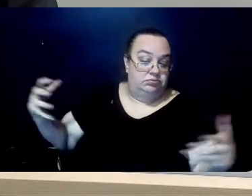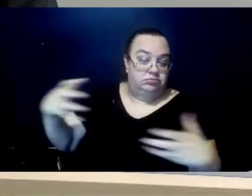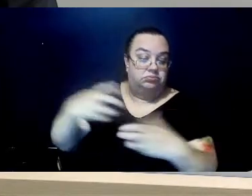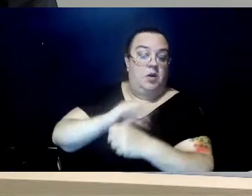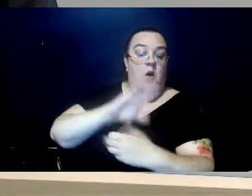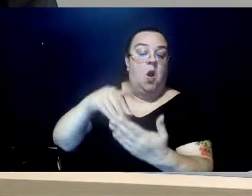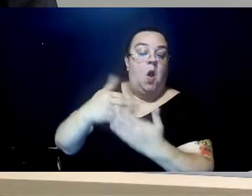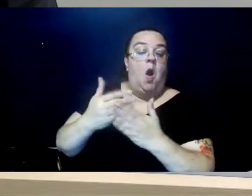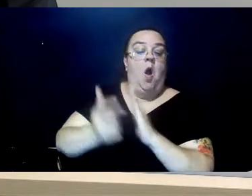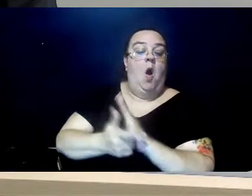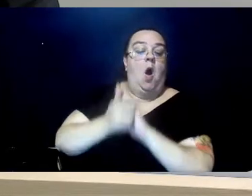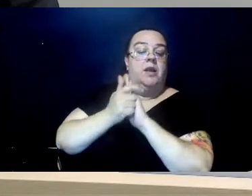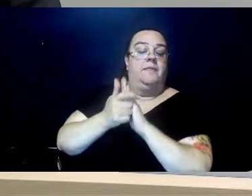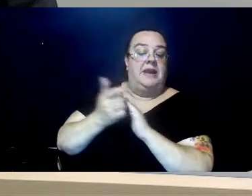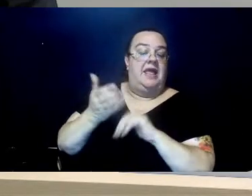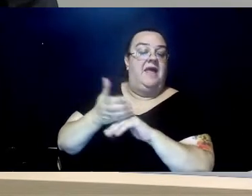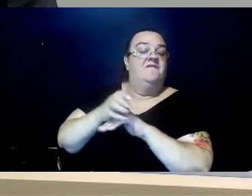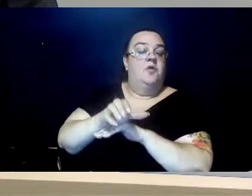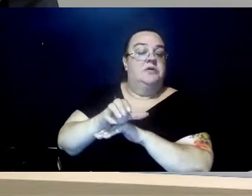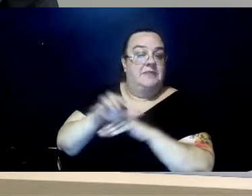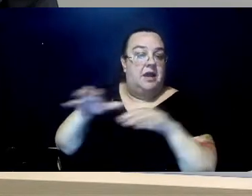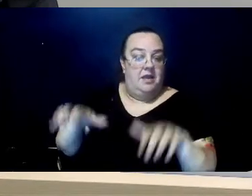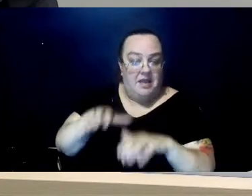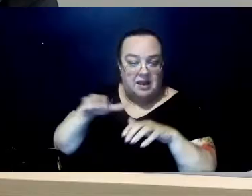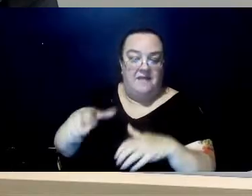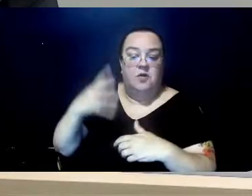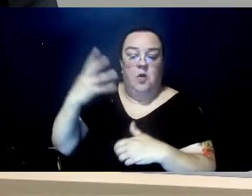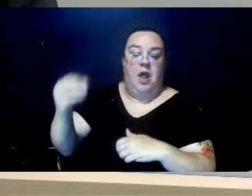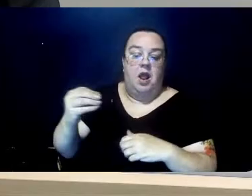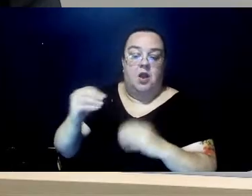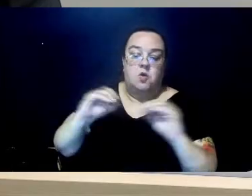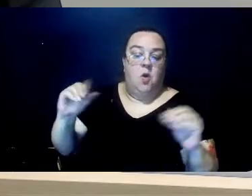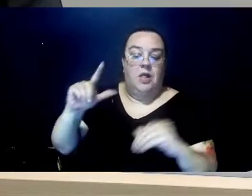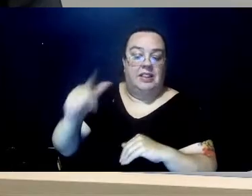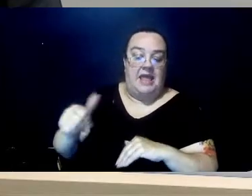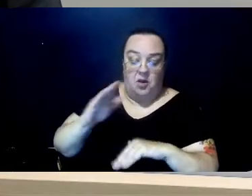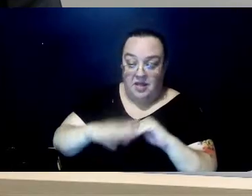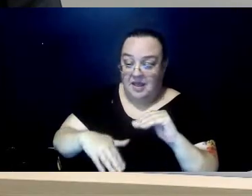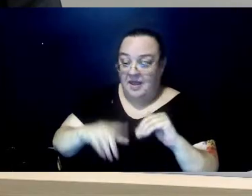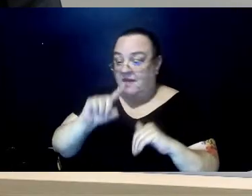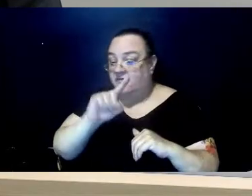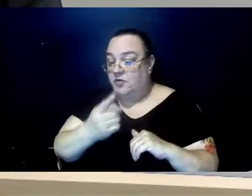than on or about the 1st of August, if not sooner.